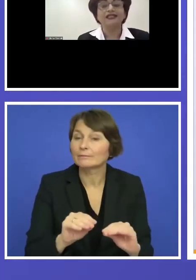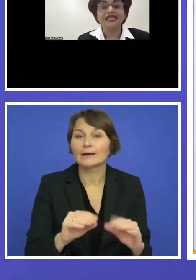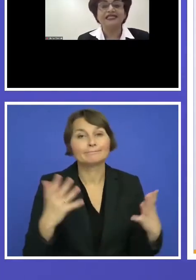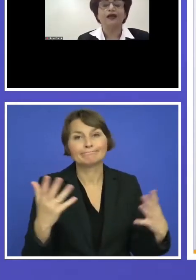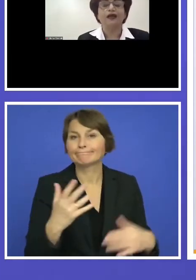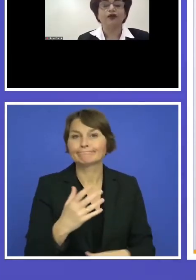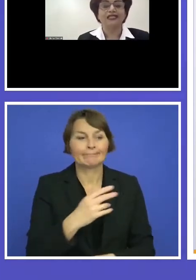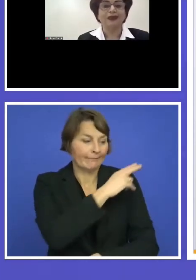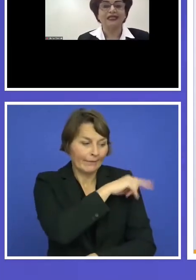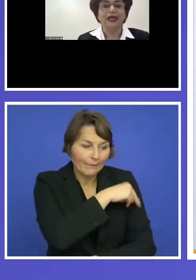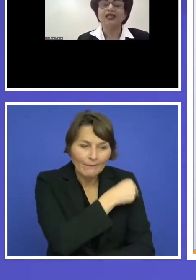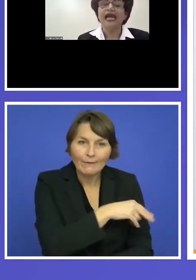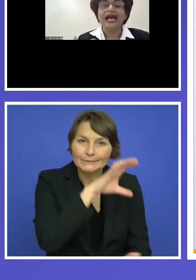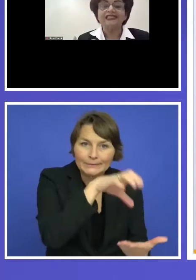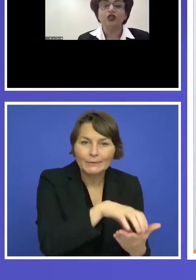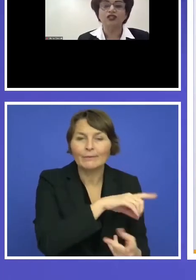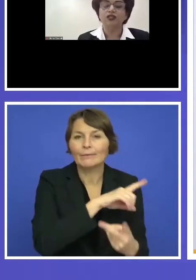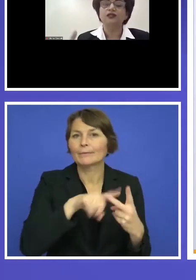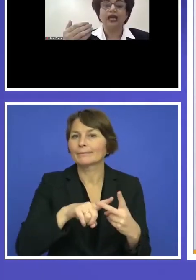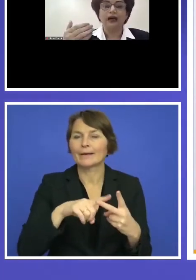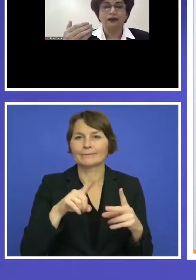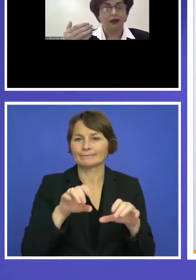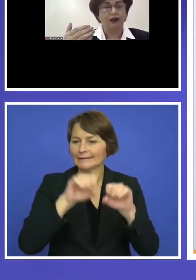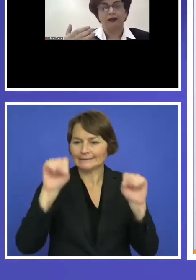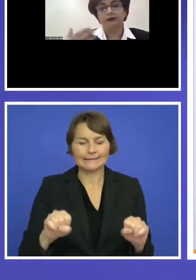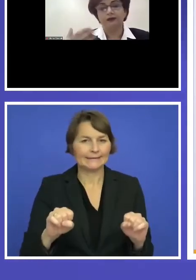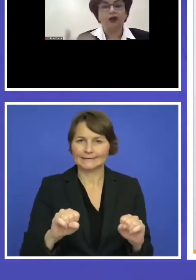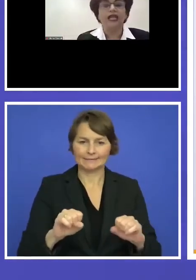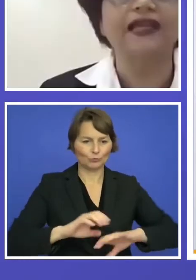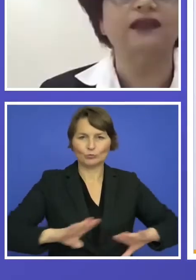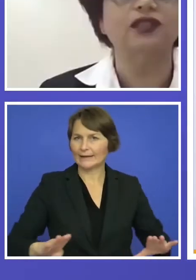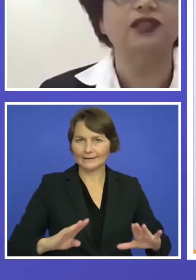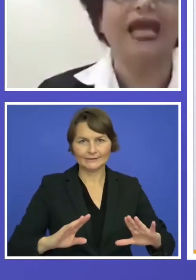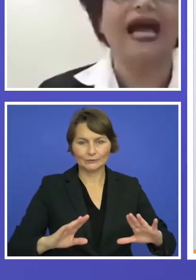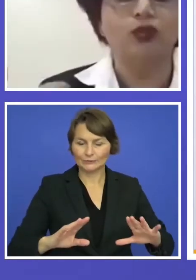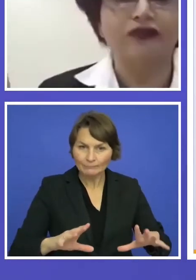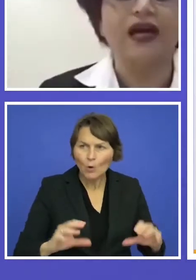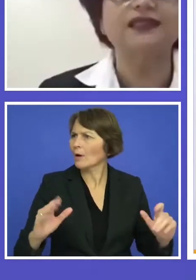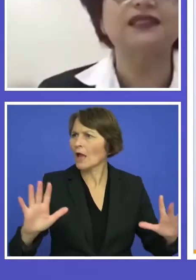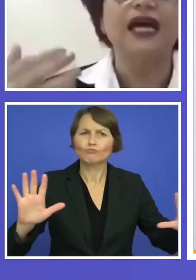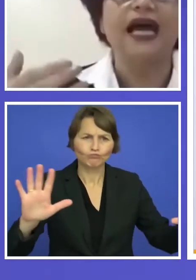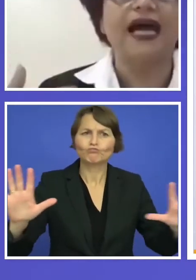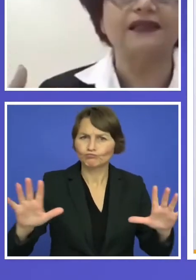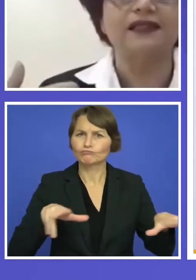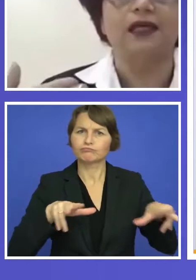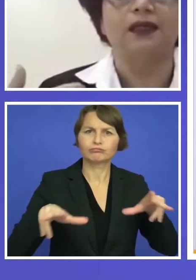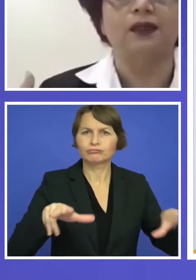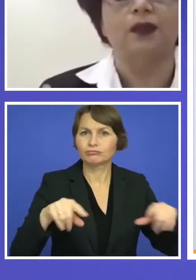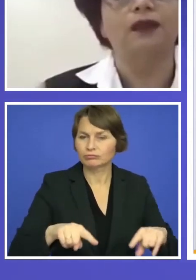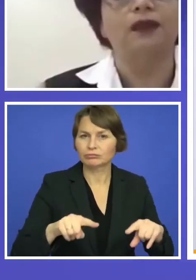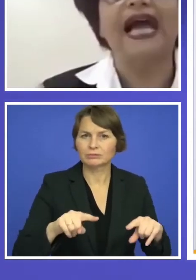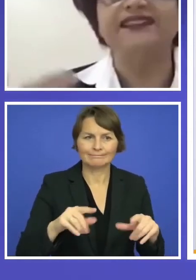not ready for this pandemic. And as nurses, we are the frontliners. So we had to fight